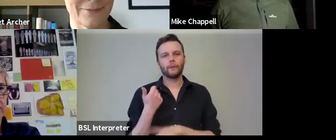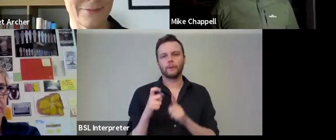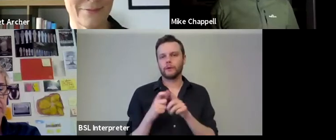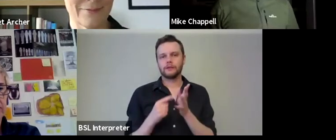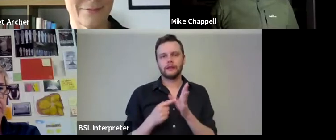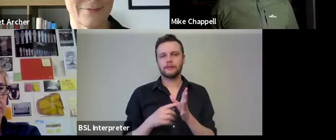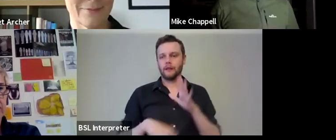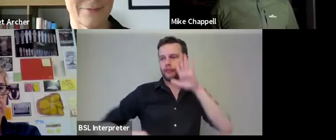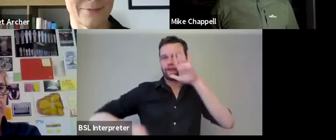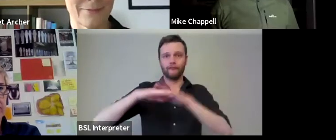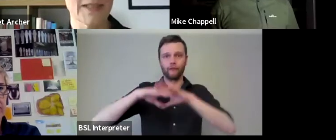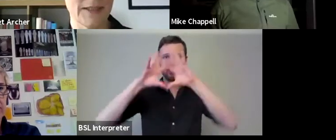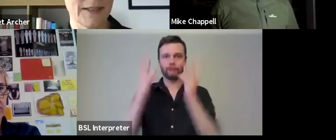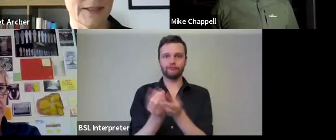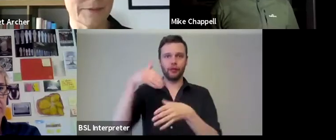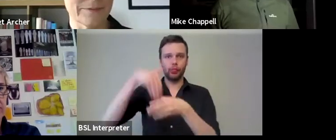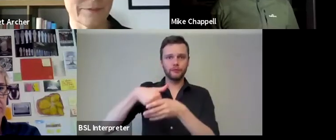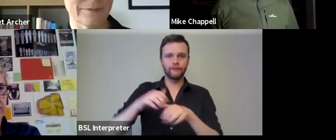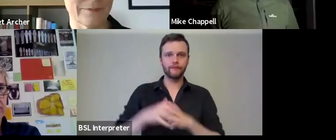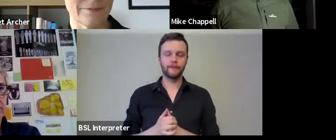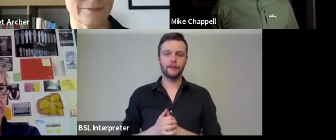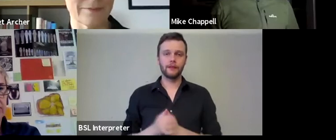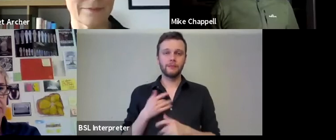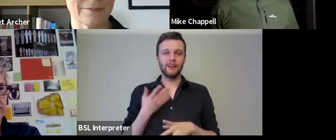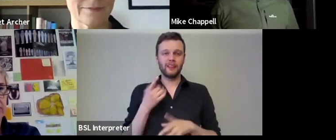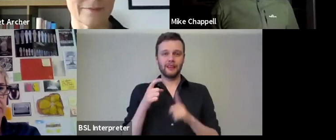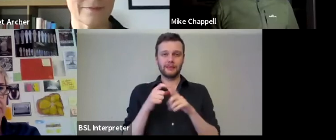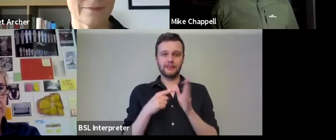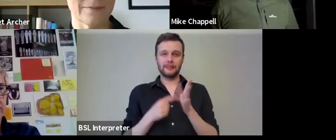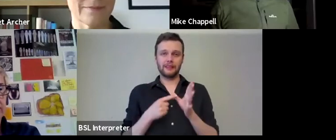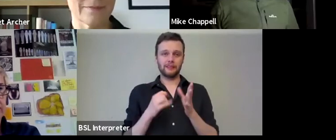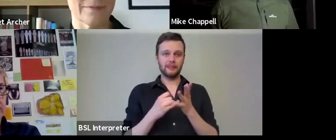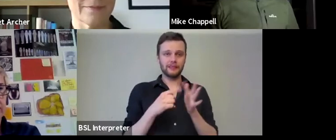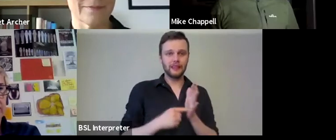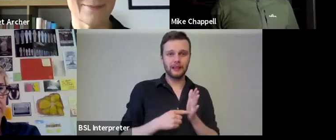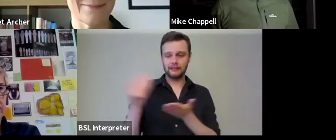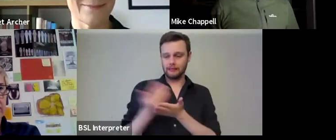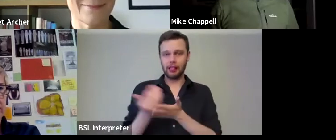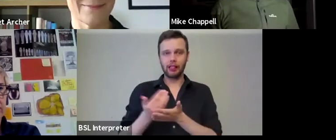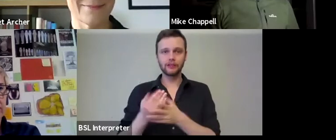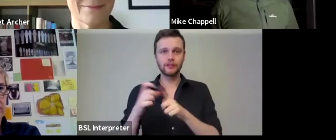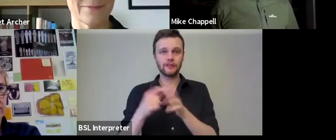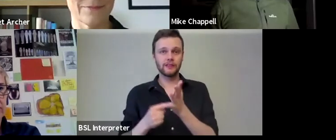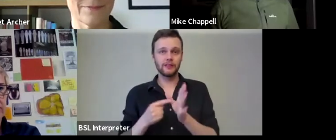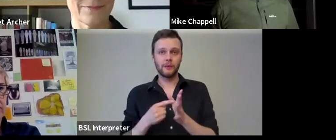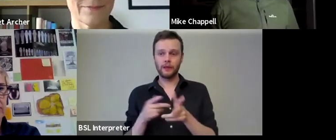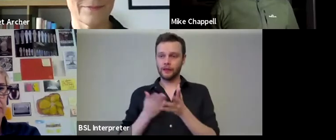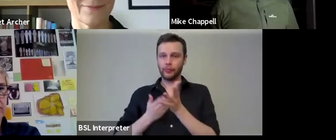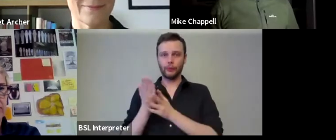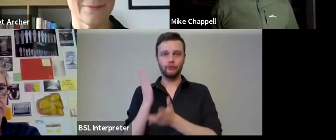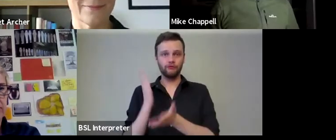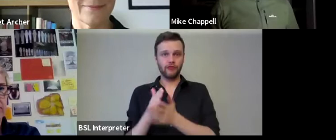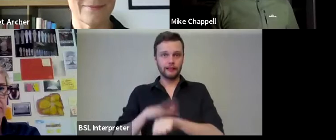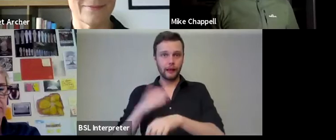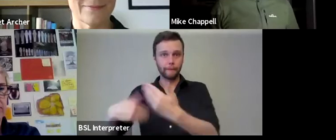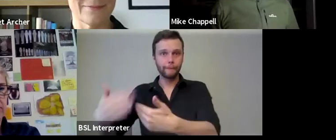wholly inclusive, if that makes sense. But for me, it's data sets, it's collections of data. And whether those are streamed in real time,